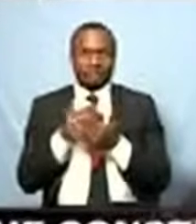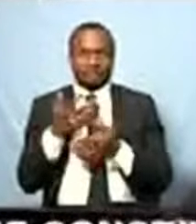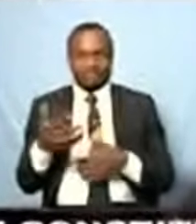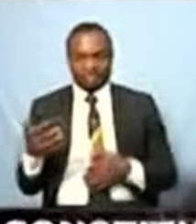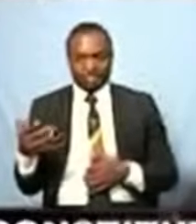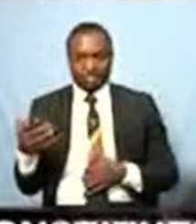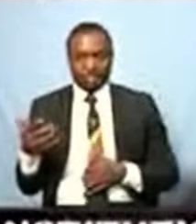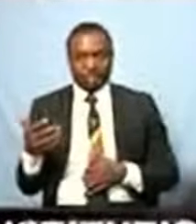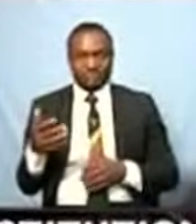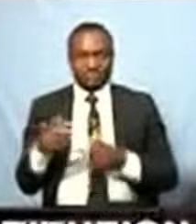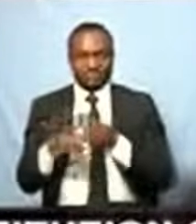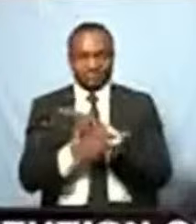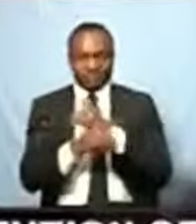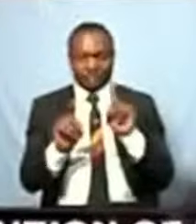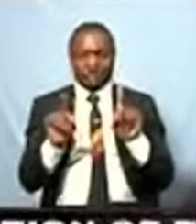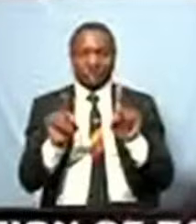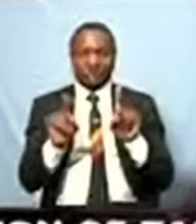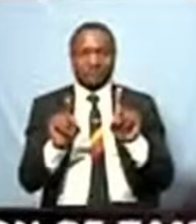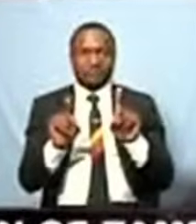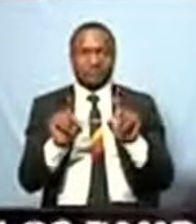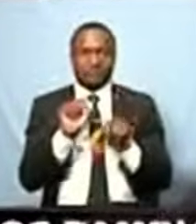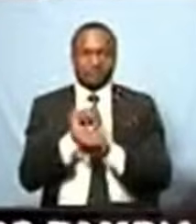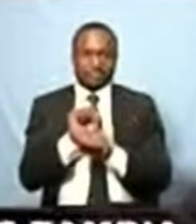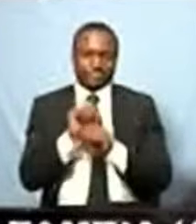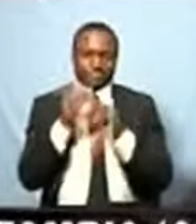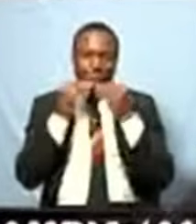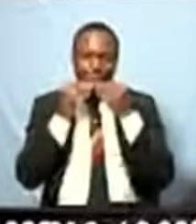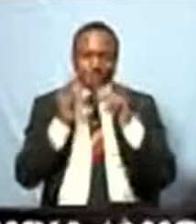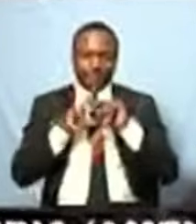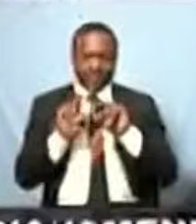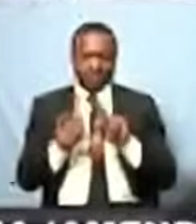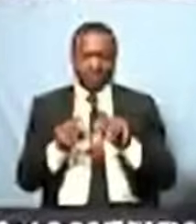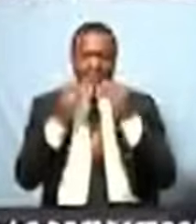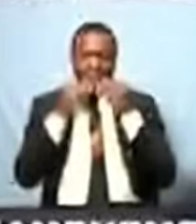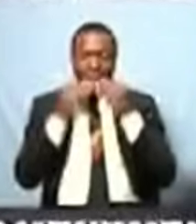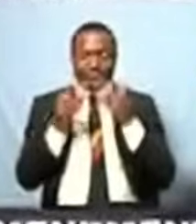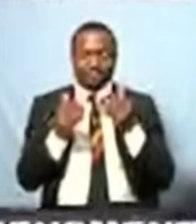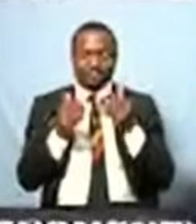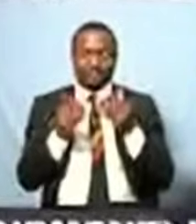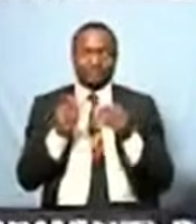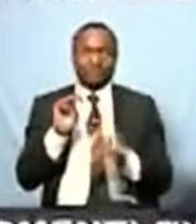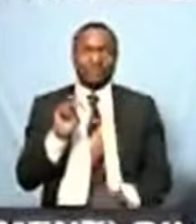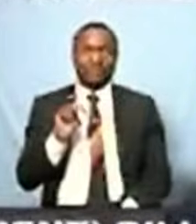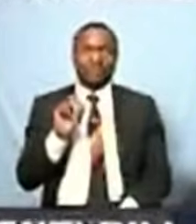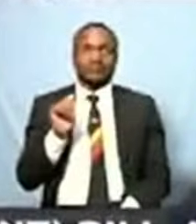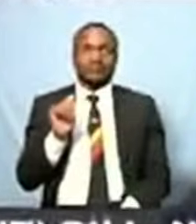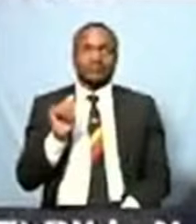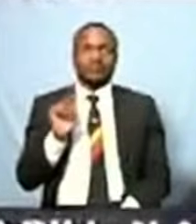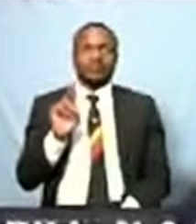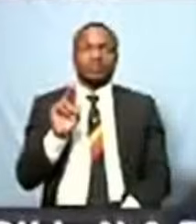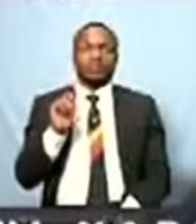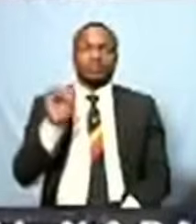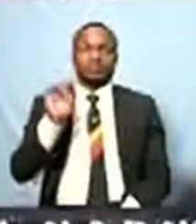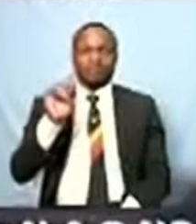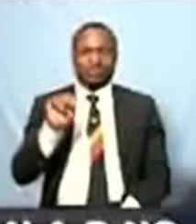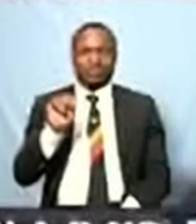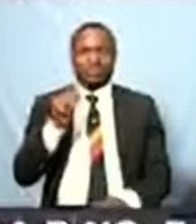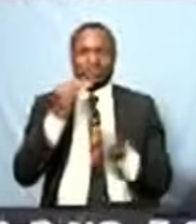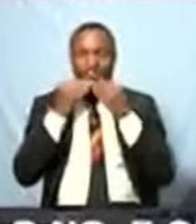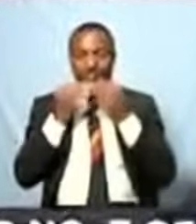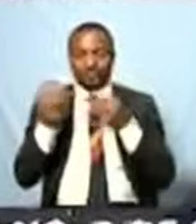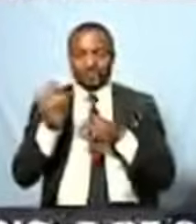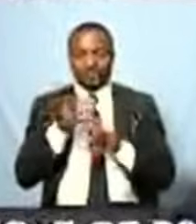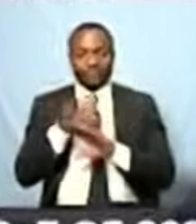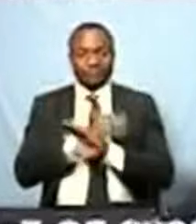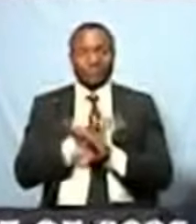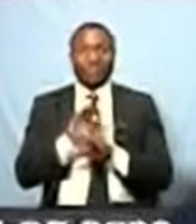element of our democratic dispensation. I thank you, Chairperson. Thank you, Mr. Martin Liwali, and I would like to thank you for appearing before this